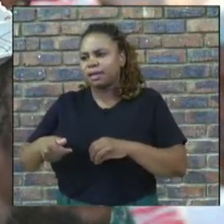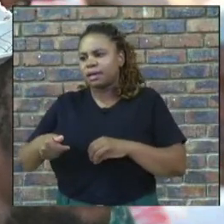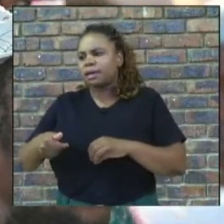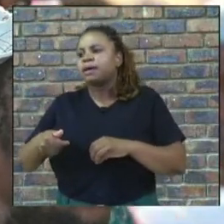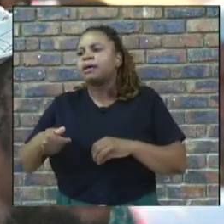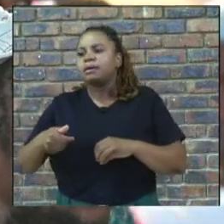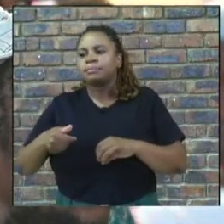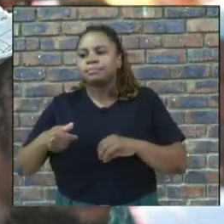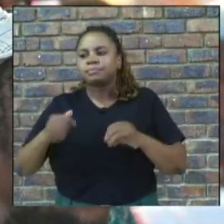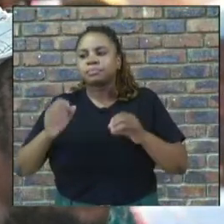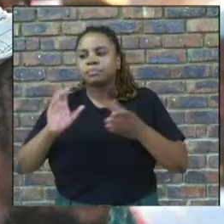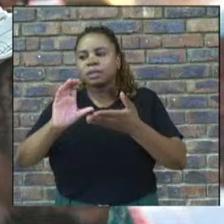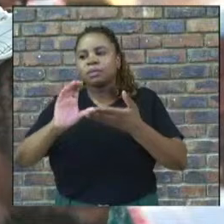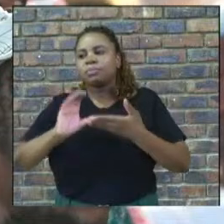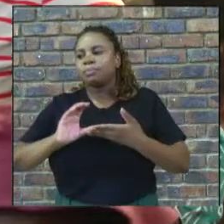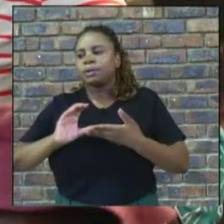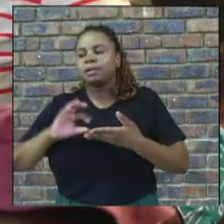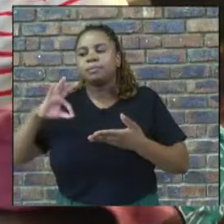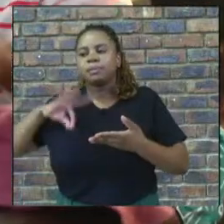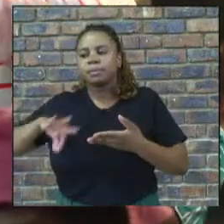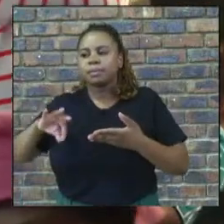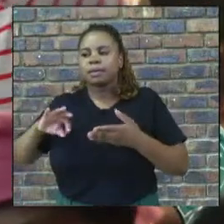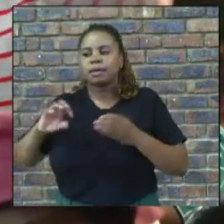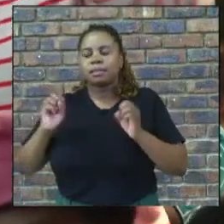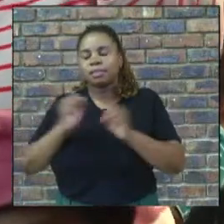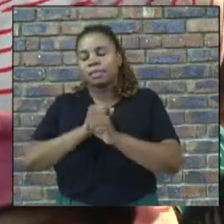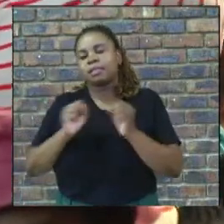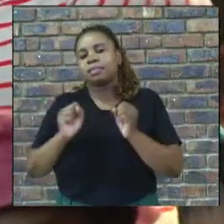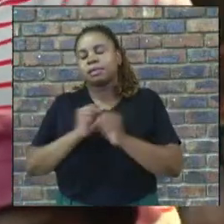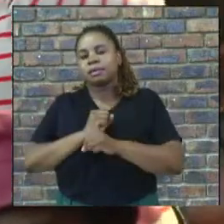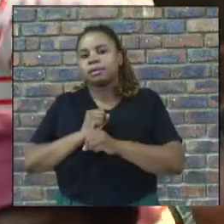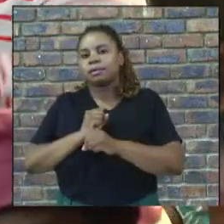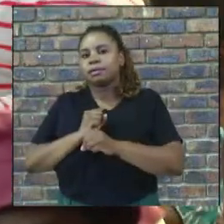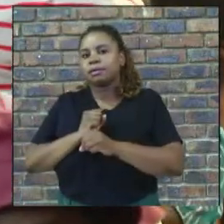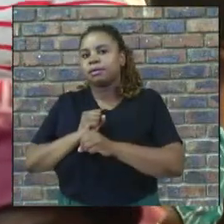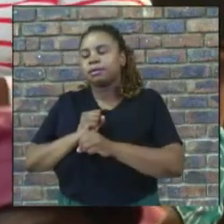selo ka gare go government ya rena ke ma-foreigners fela